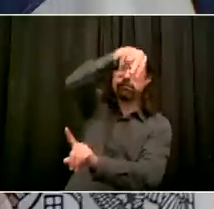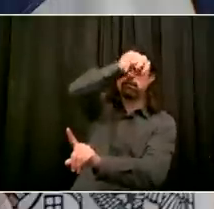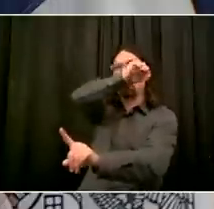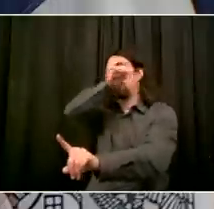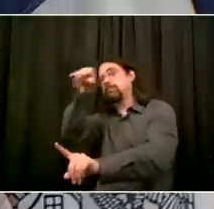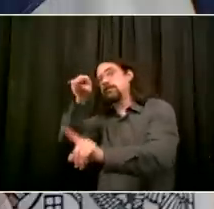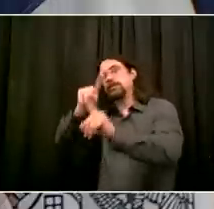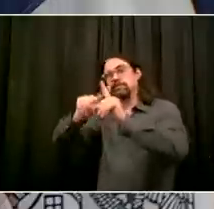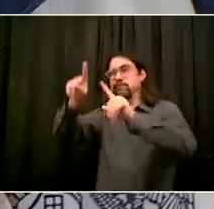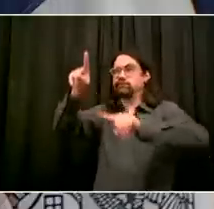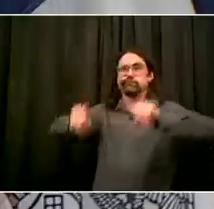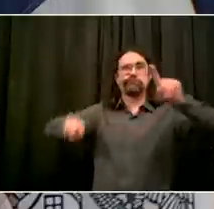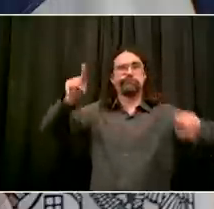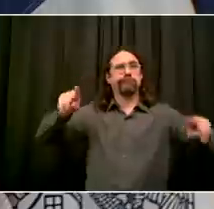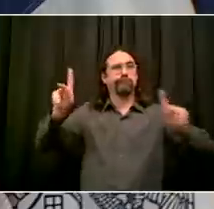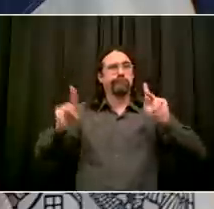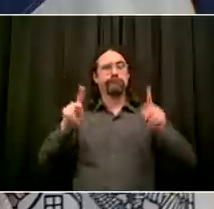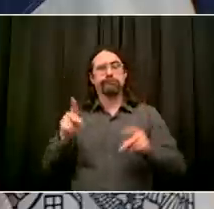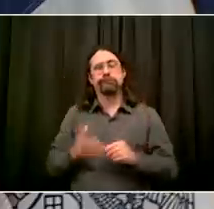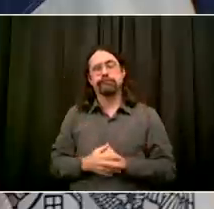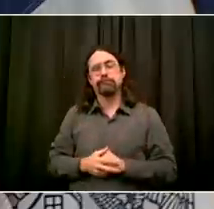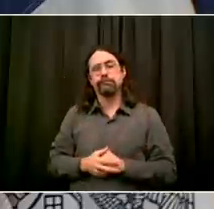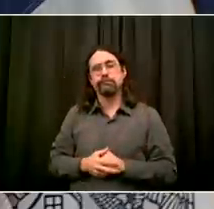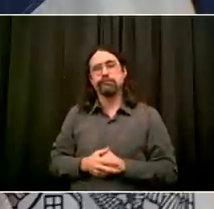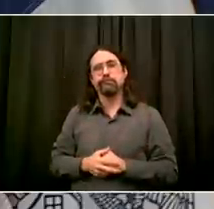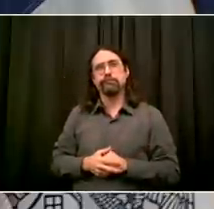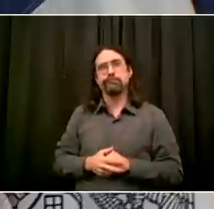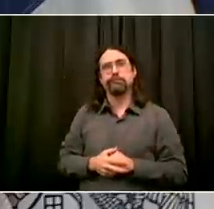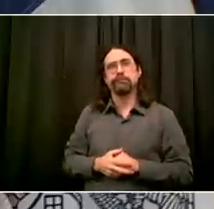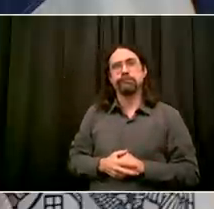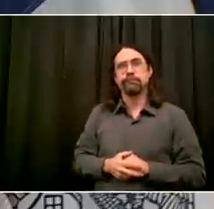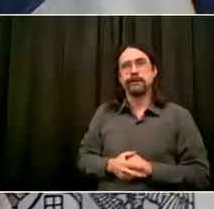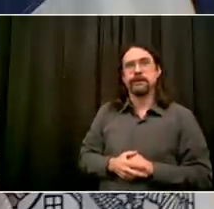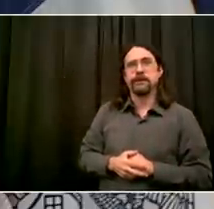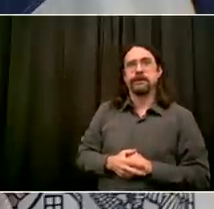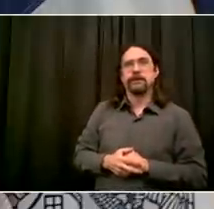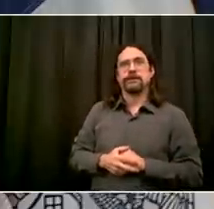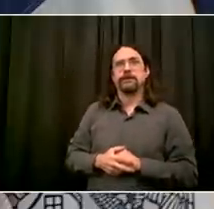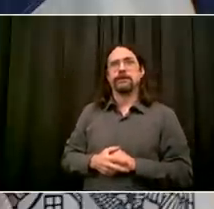Oh, hi. Good morning, all. Good morning, Mr. Mayor. How are you? Good, Juliet. How are you?